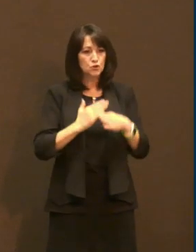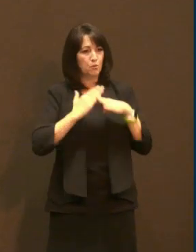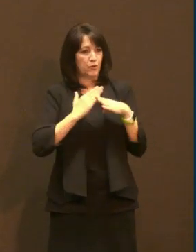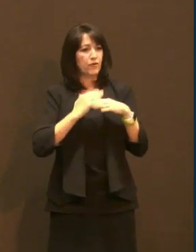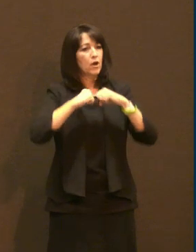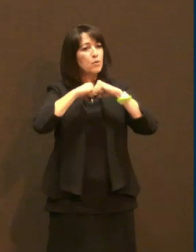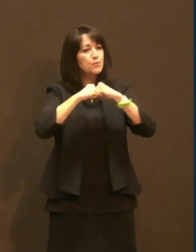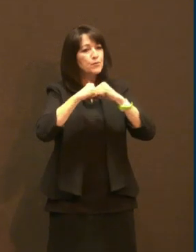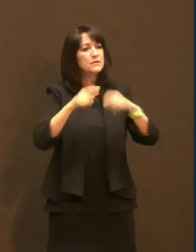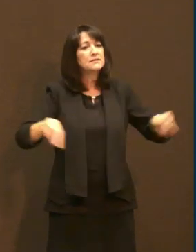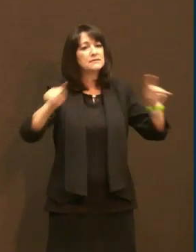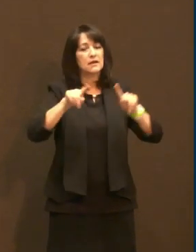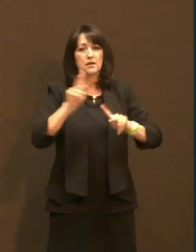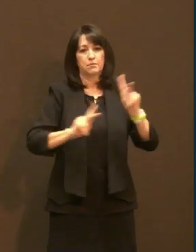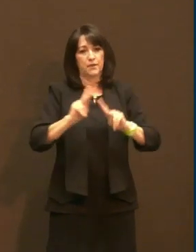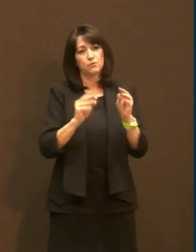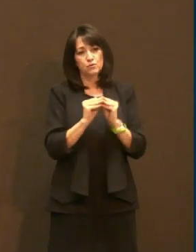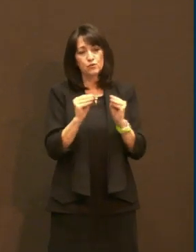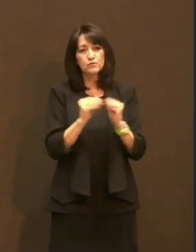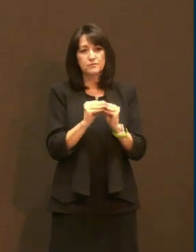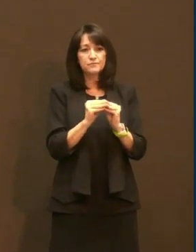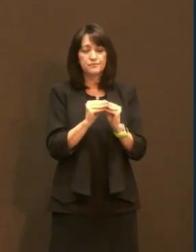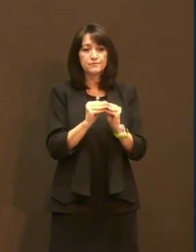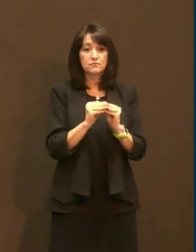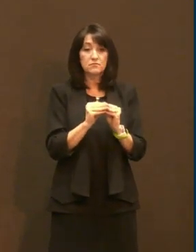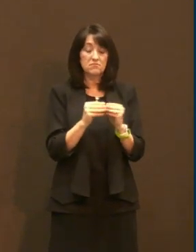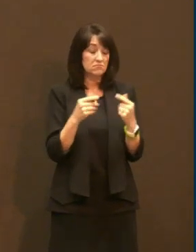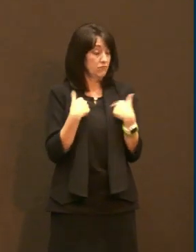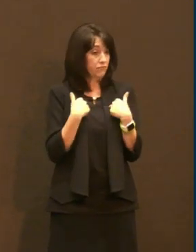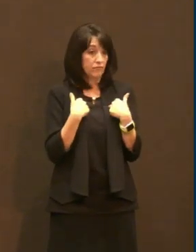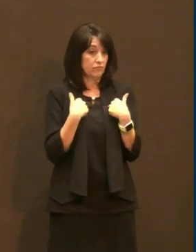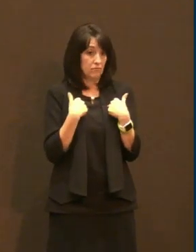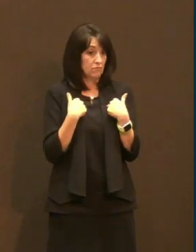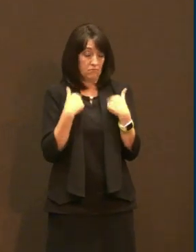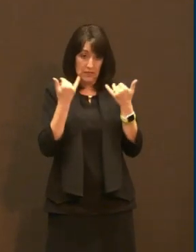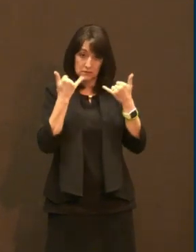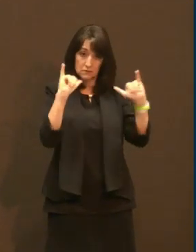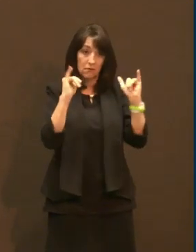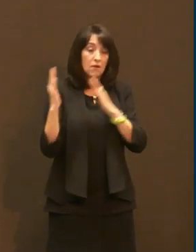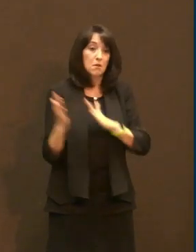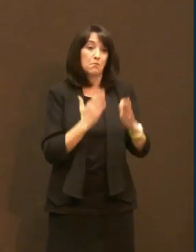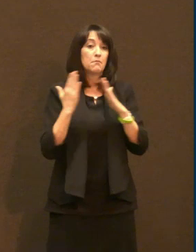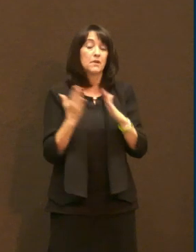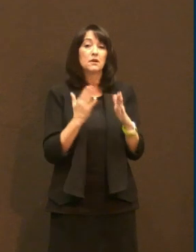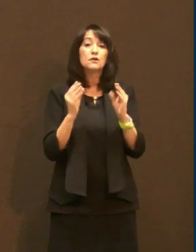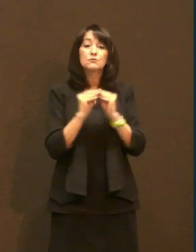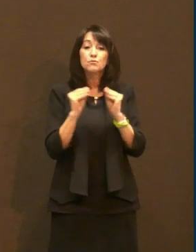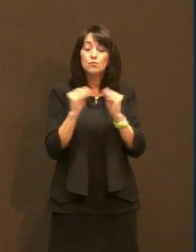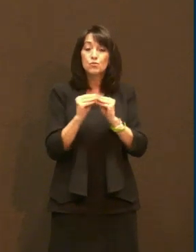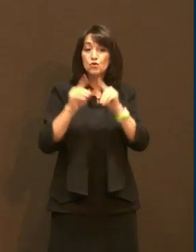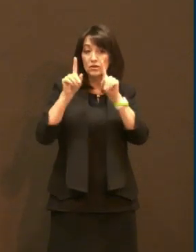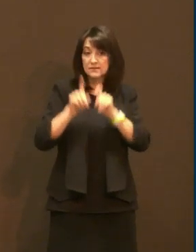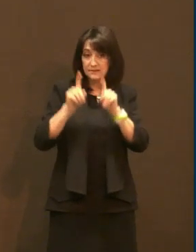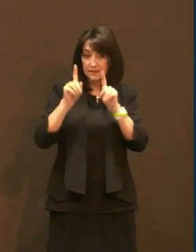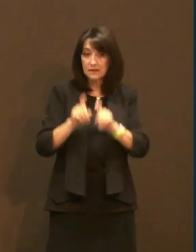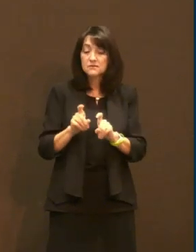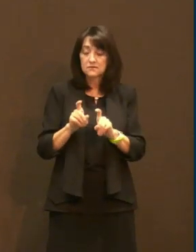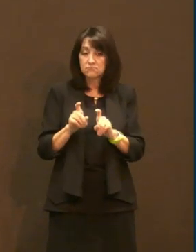that's an important measure, the percentage of testing, because we're going to continue to do more testing. And in order to